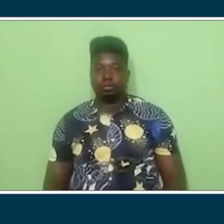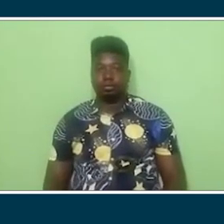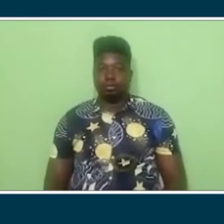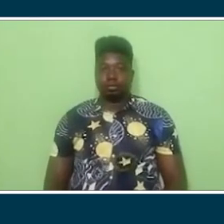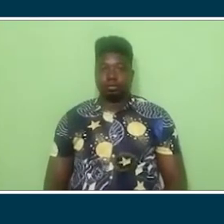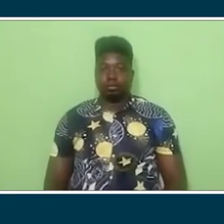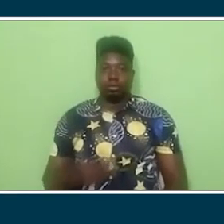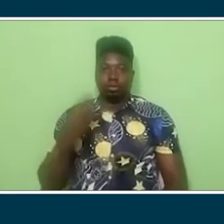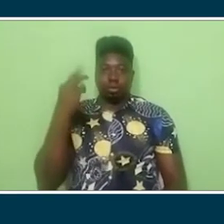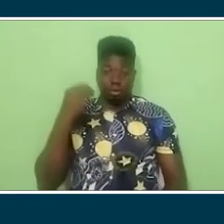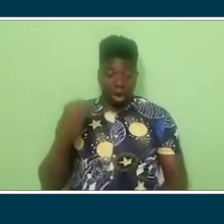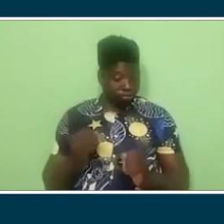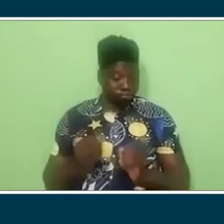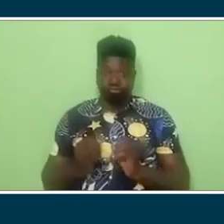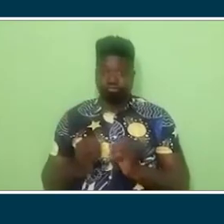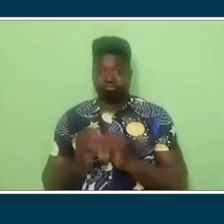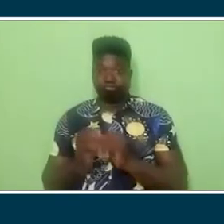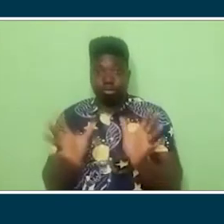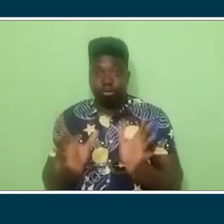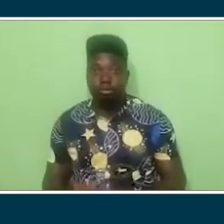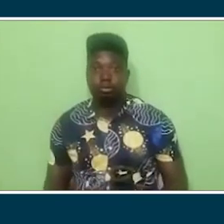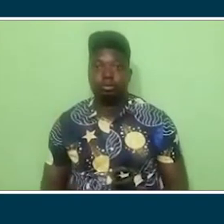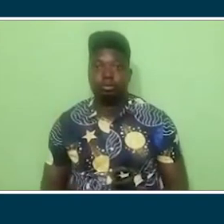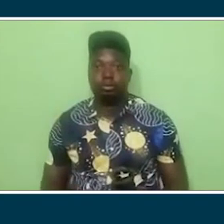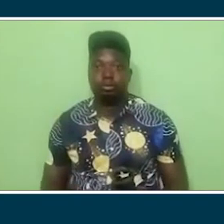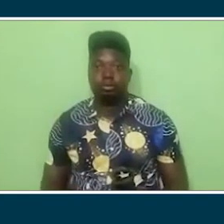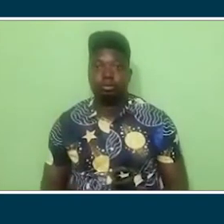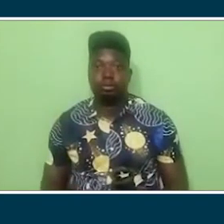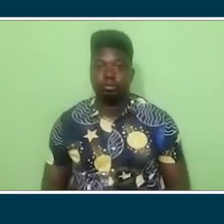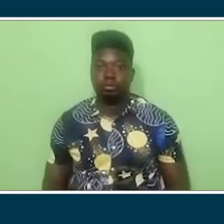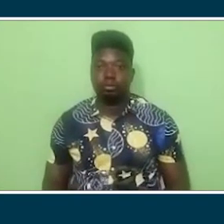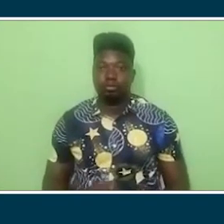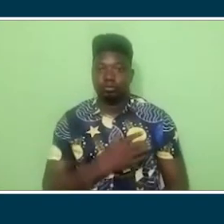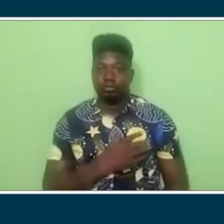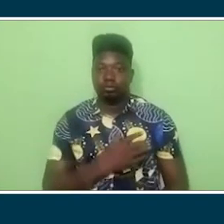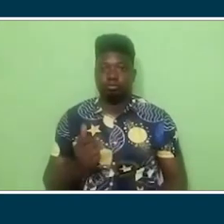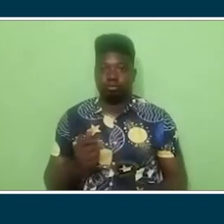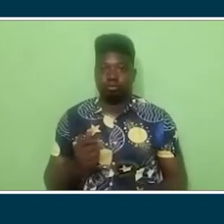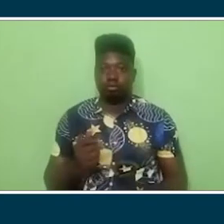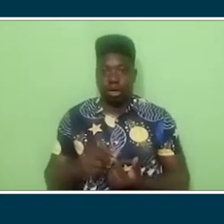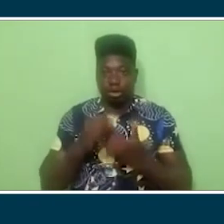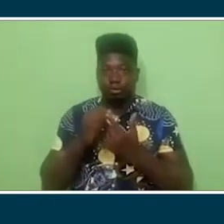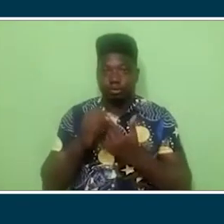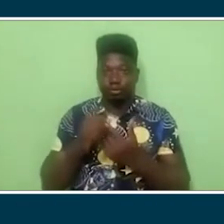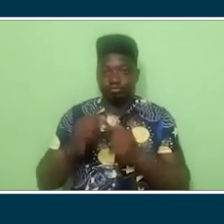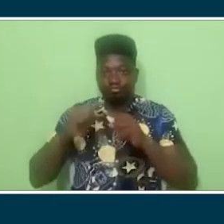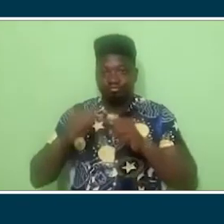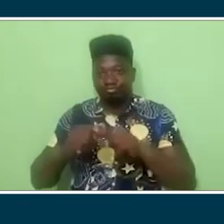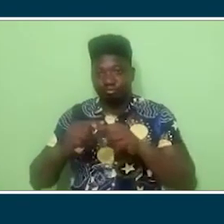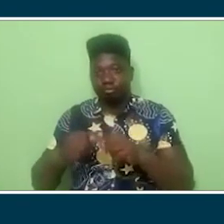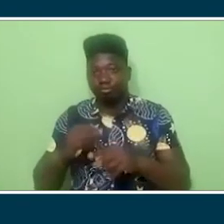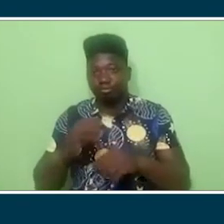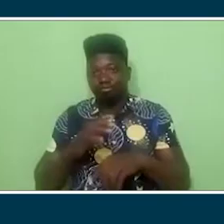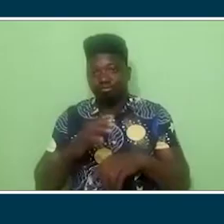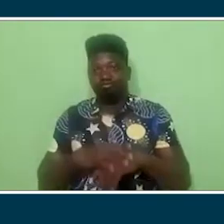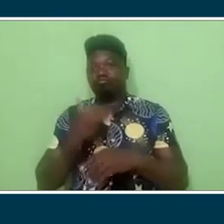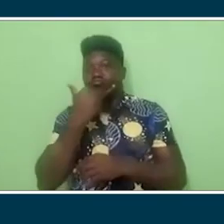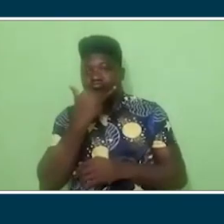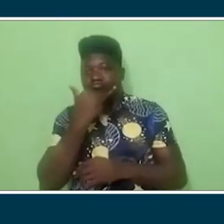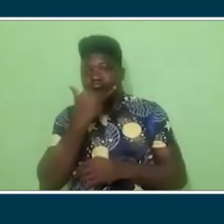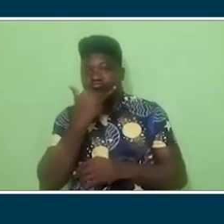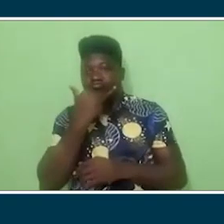that it has the shape of a cancellation, except that it isn't based on rumor and innuendo, but rather